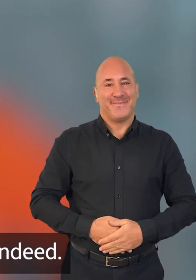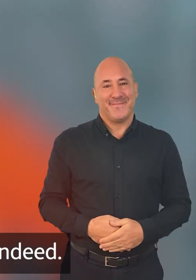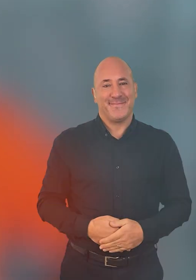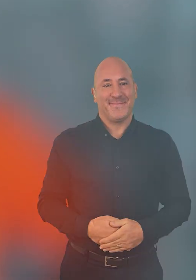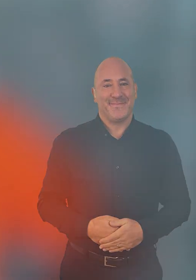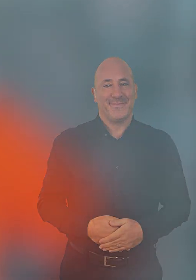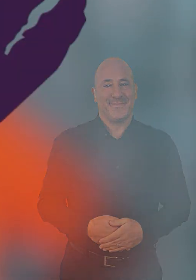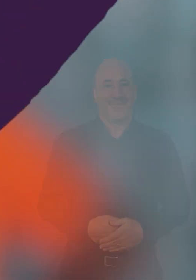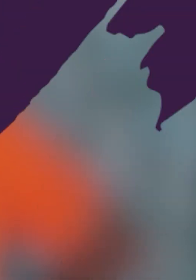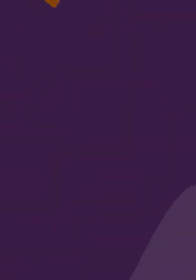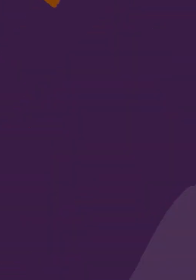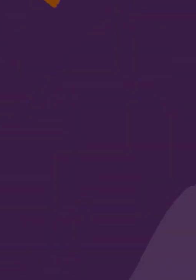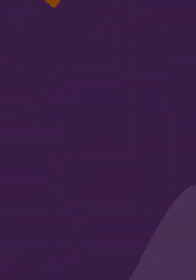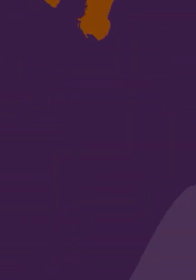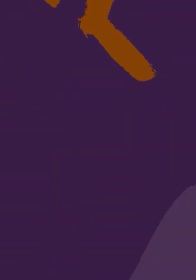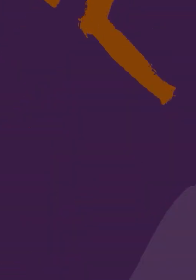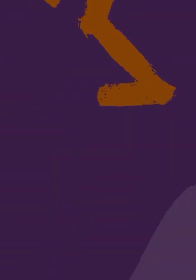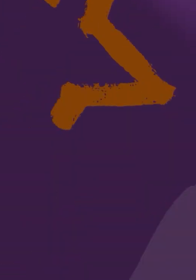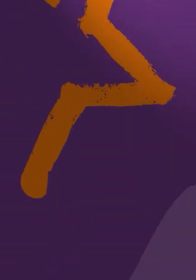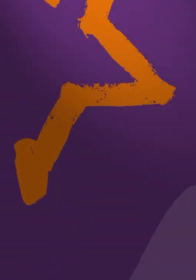indeed.